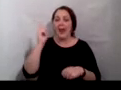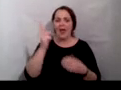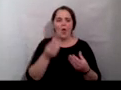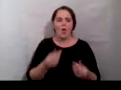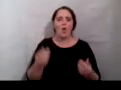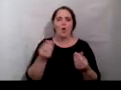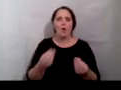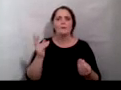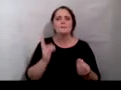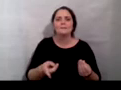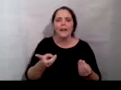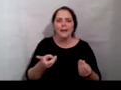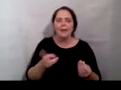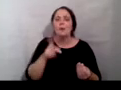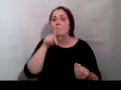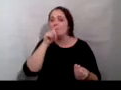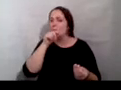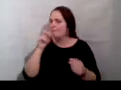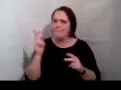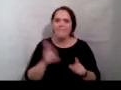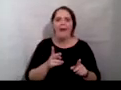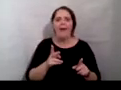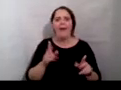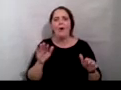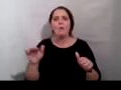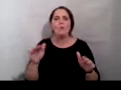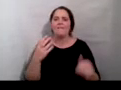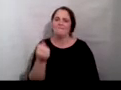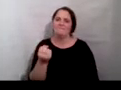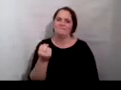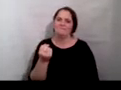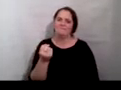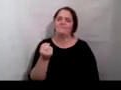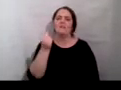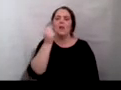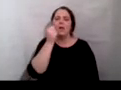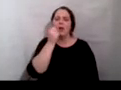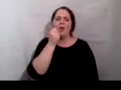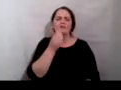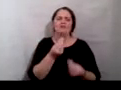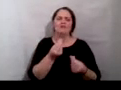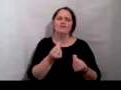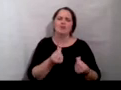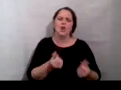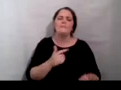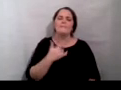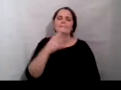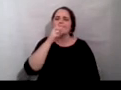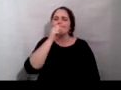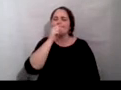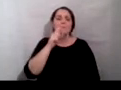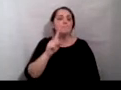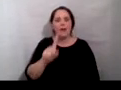coming back, and this is a beautiful thing. Such a devastating loss of a dry riverbed, yet water comes